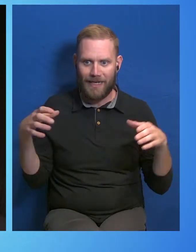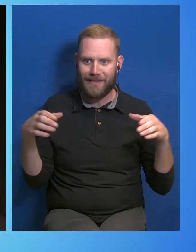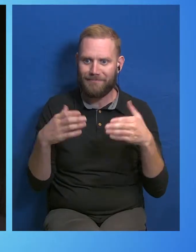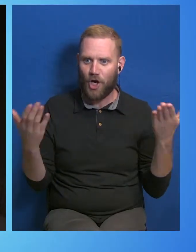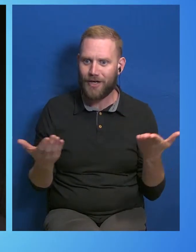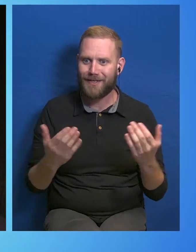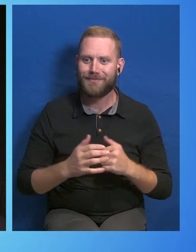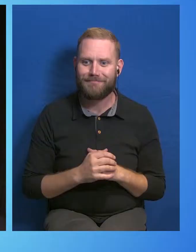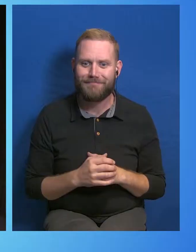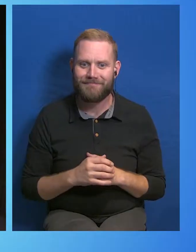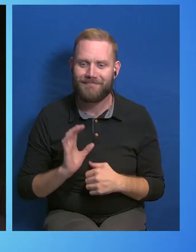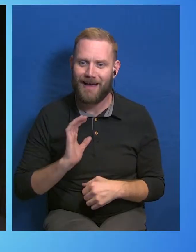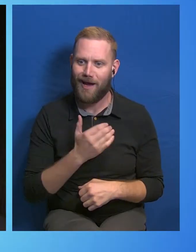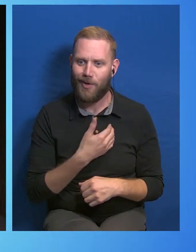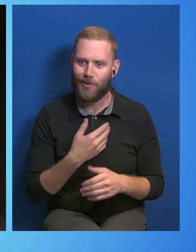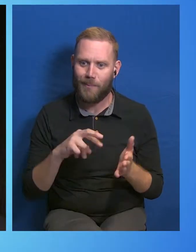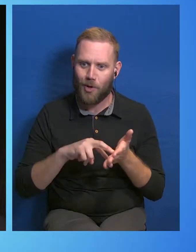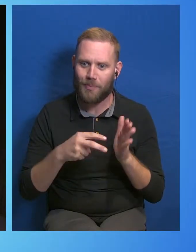So,